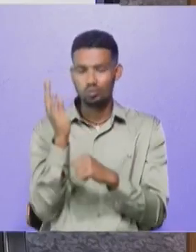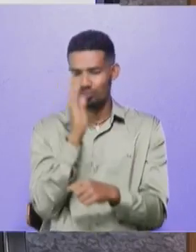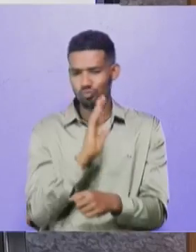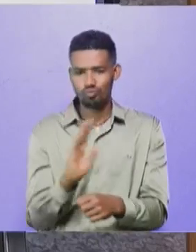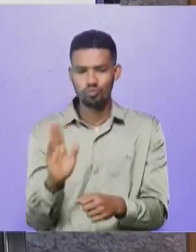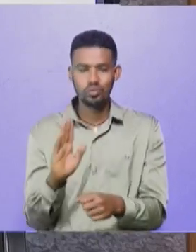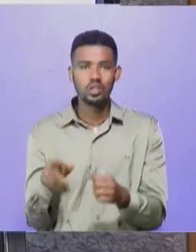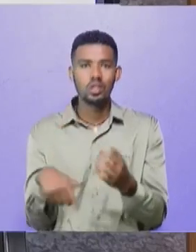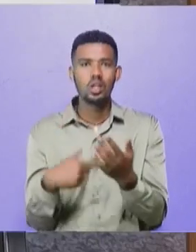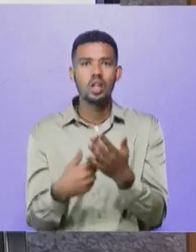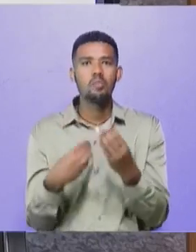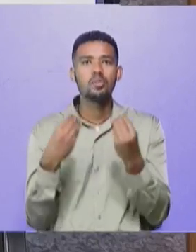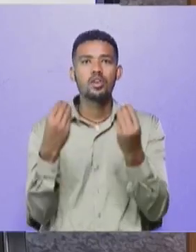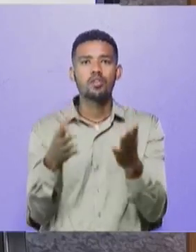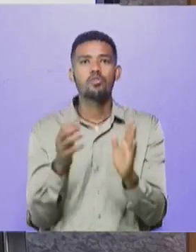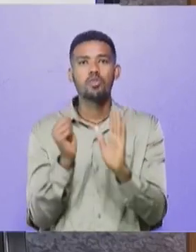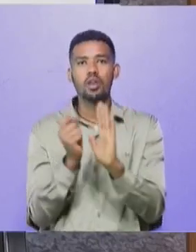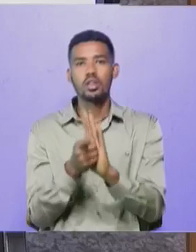example and show you.